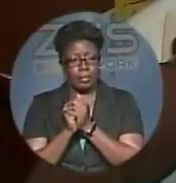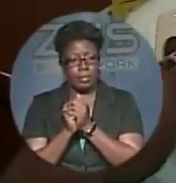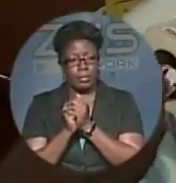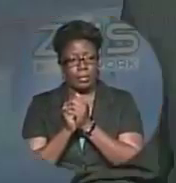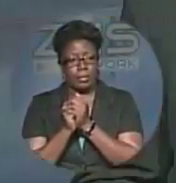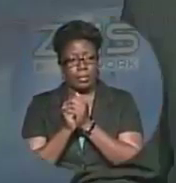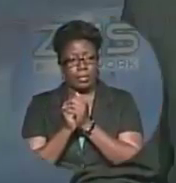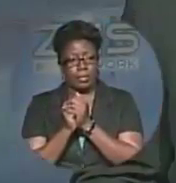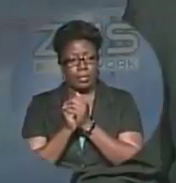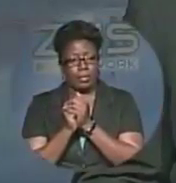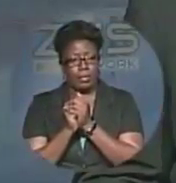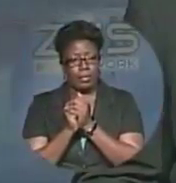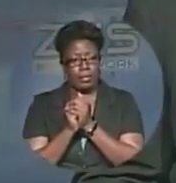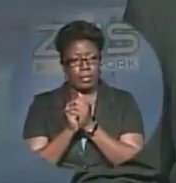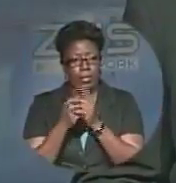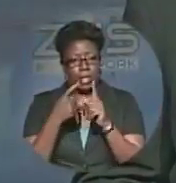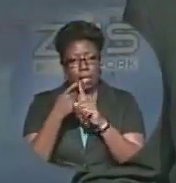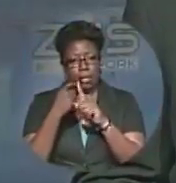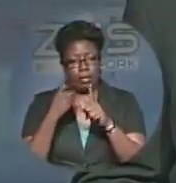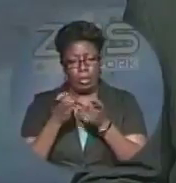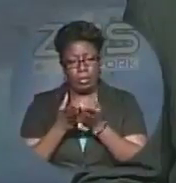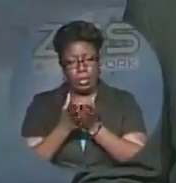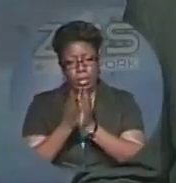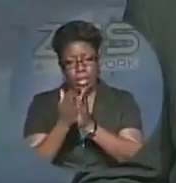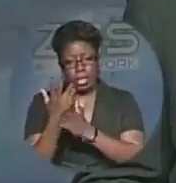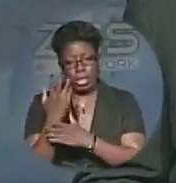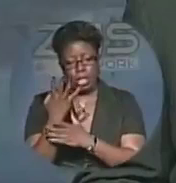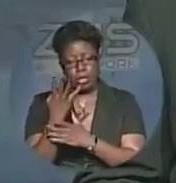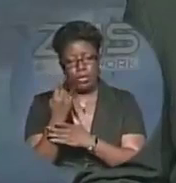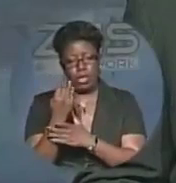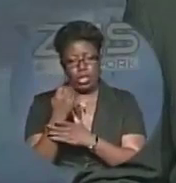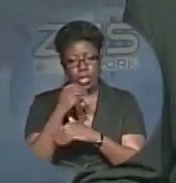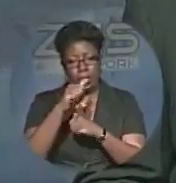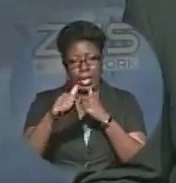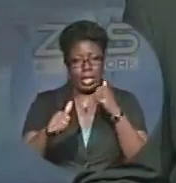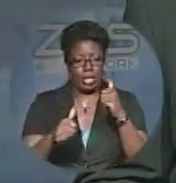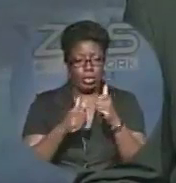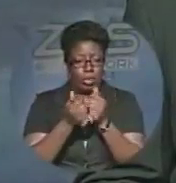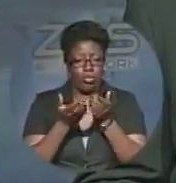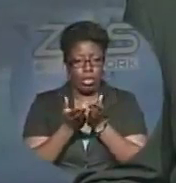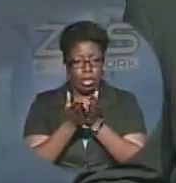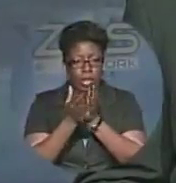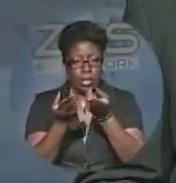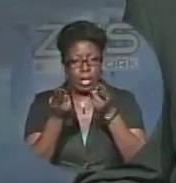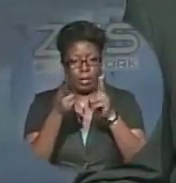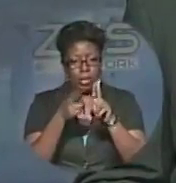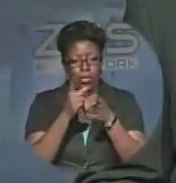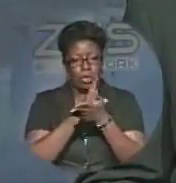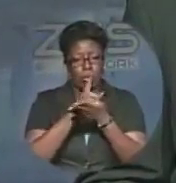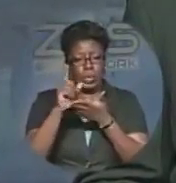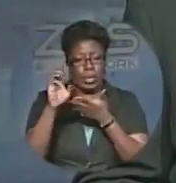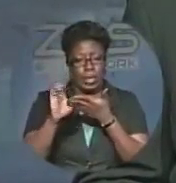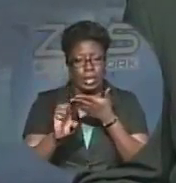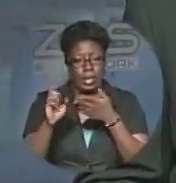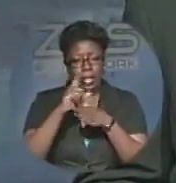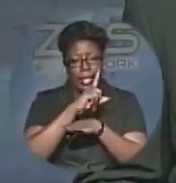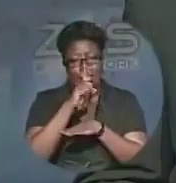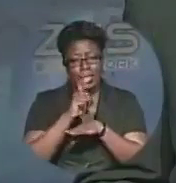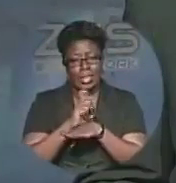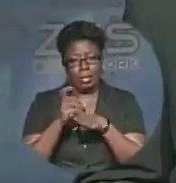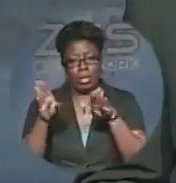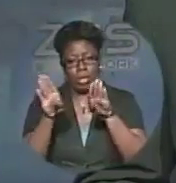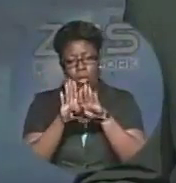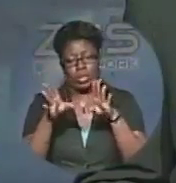done. From sailing, the 14th annual Farmers Key Class C Regatta taking place over the weekend in Exuma. At the